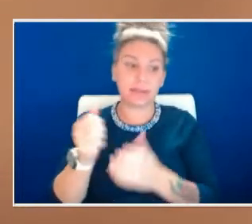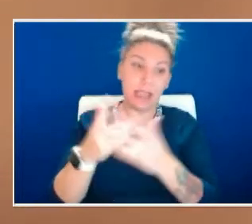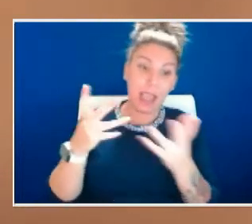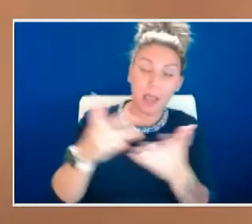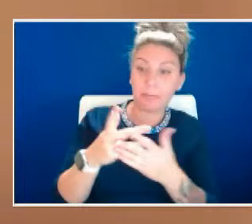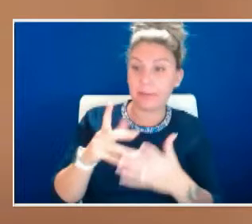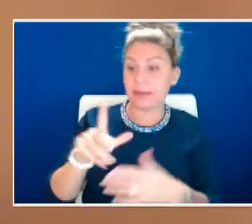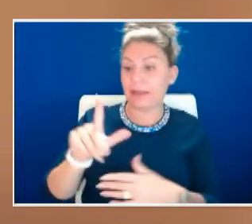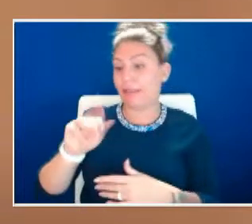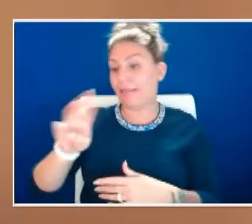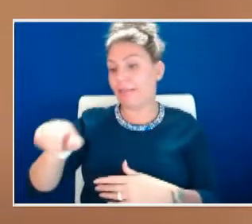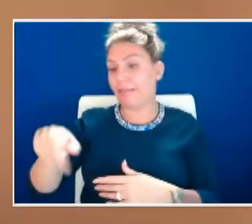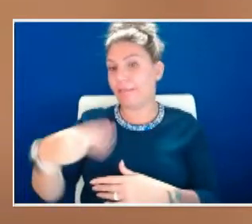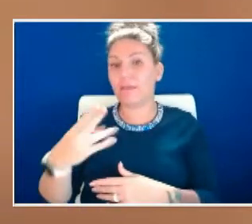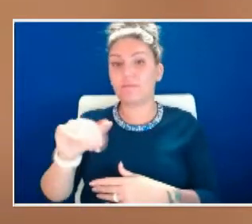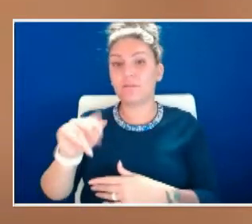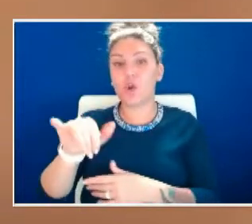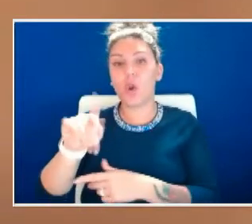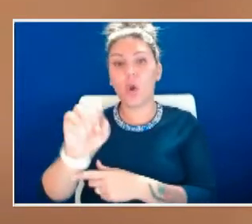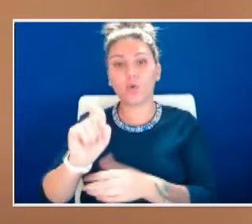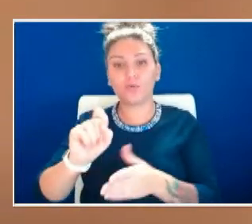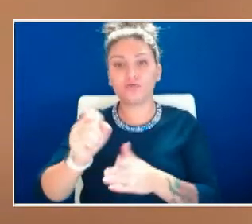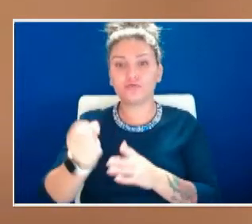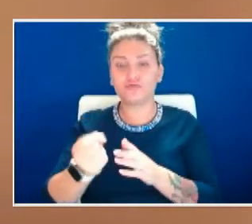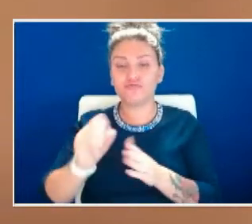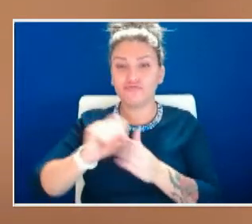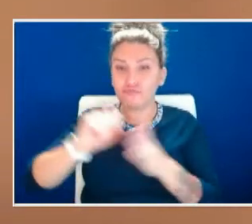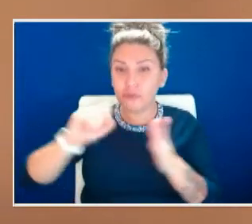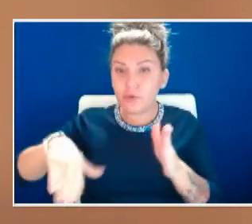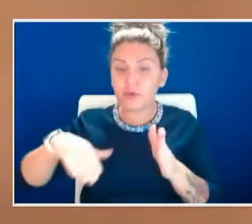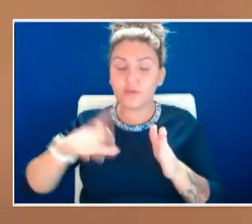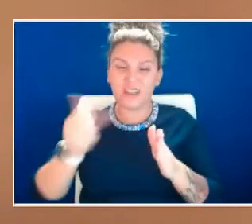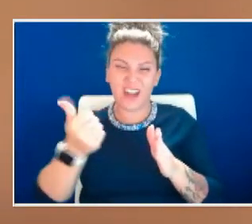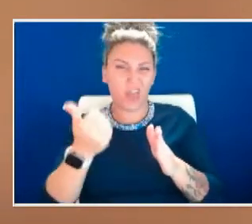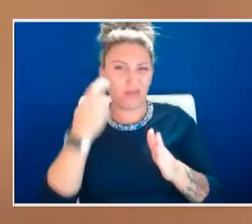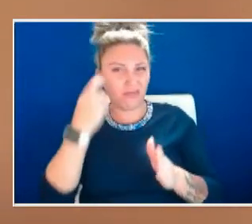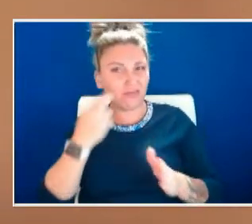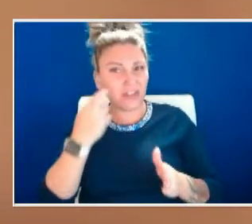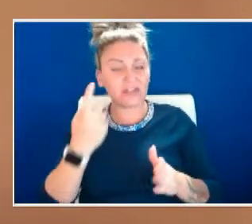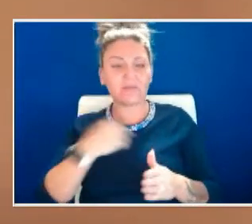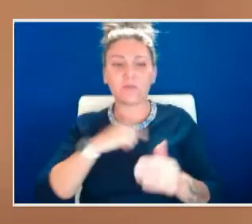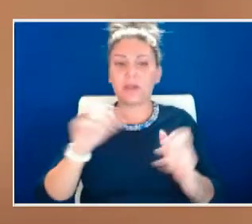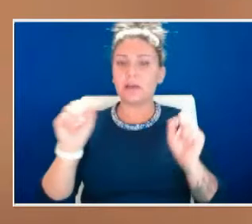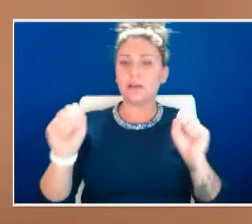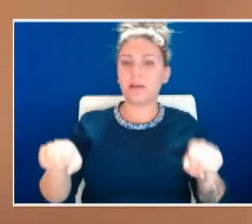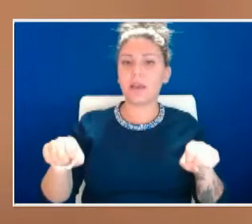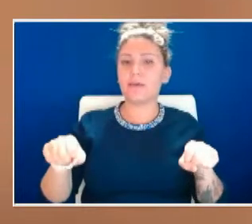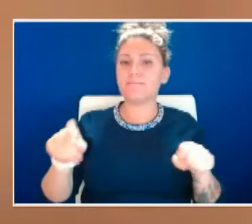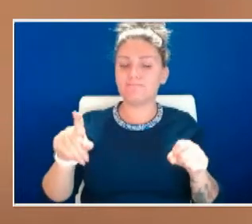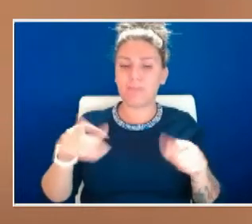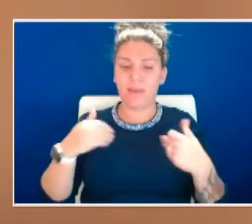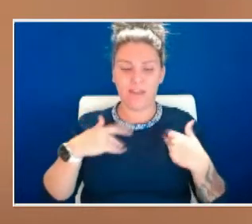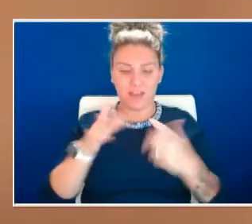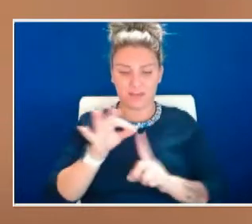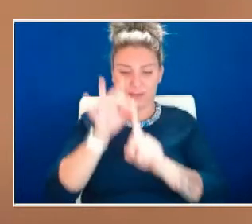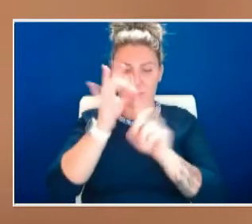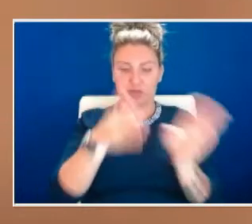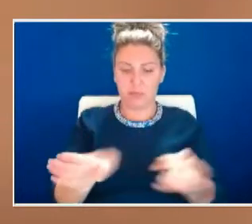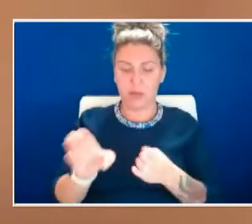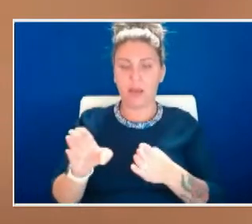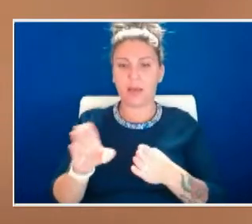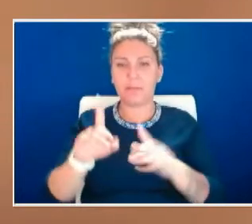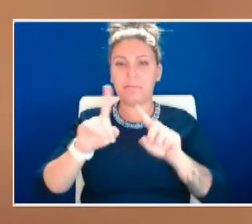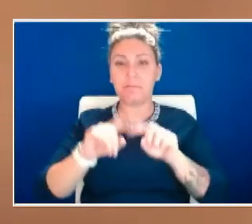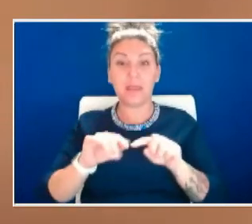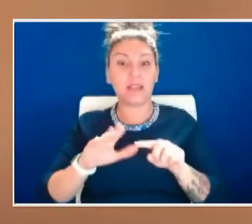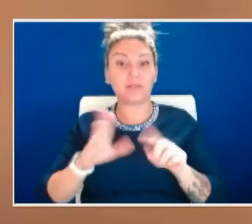removed, some other factors. So that's where I mentioned we're really able to make a specialized plan for a patient based on